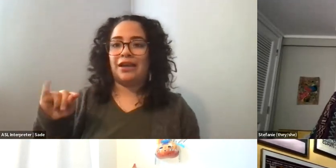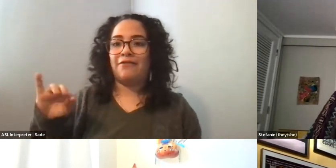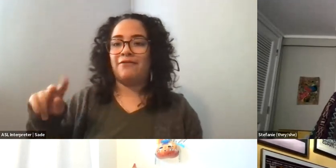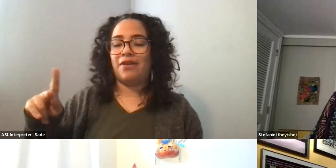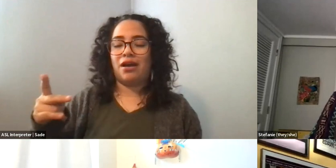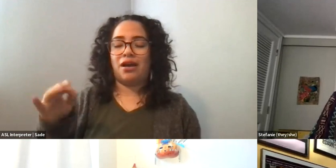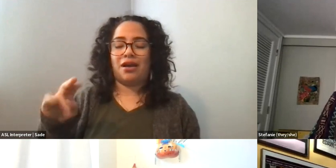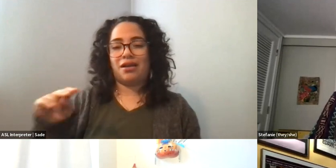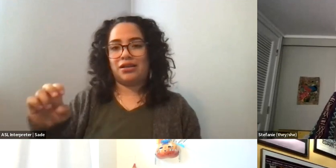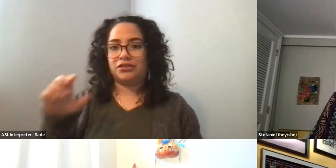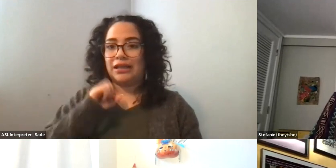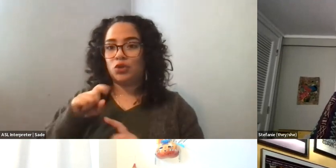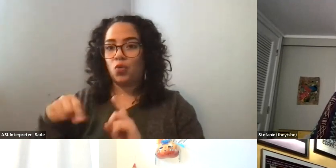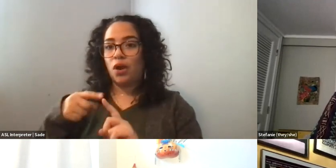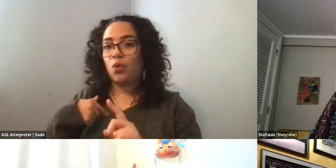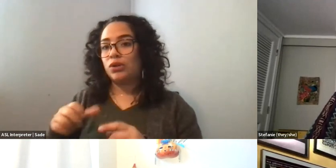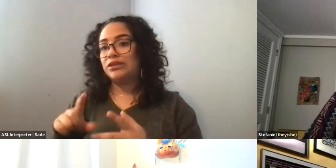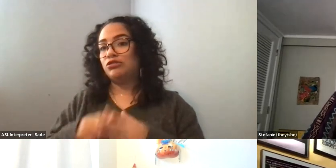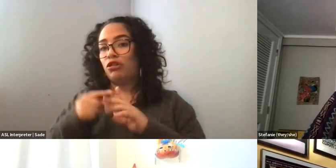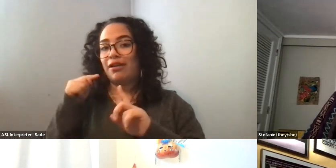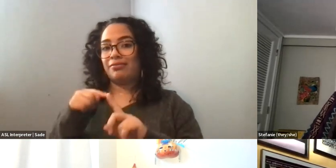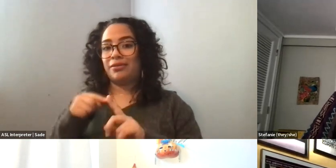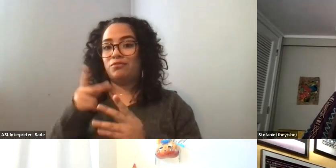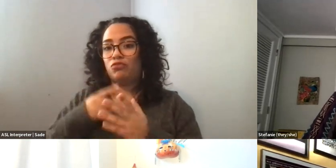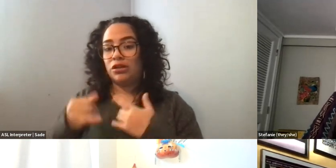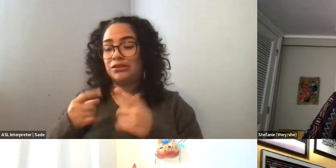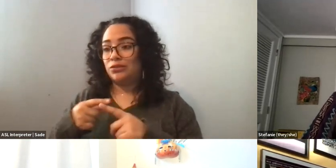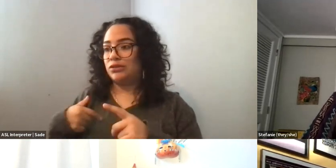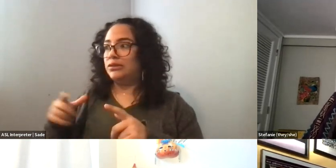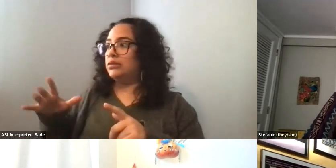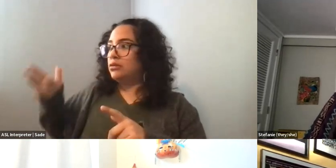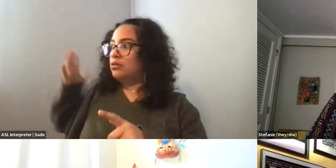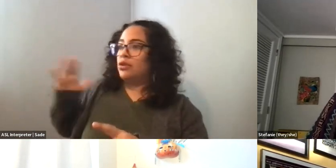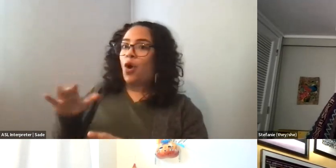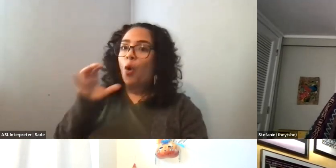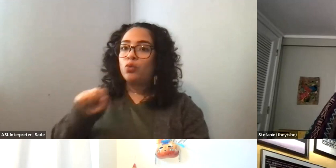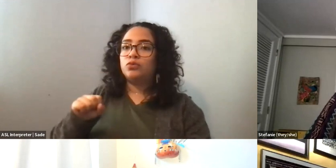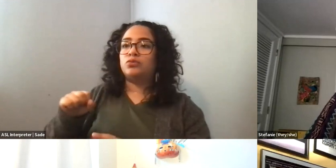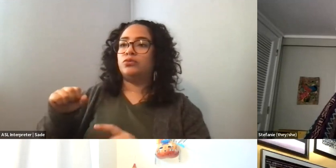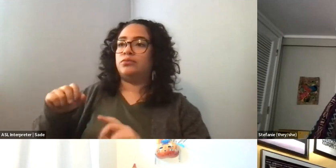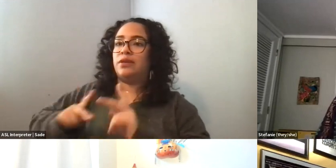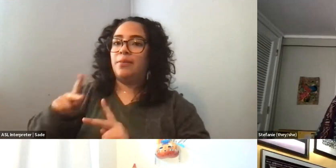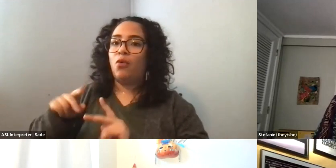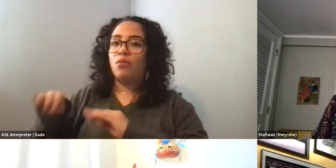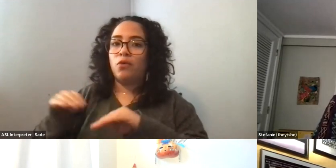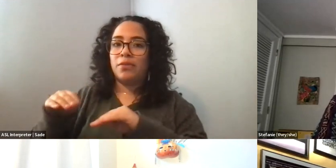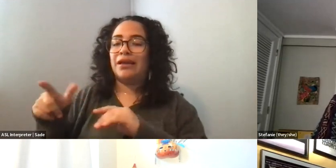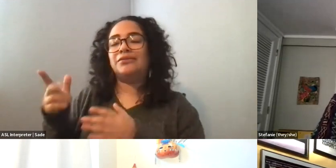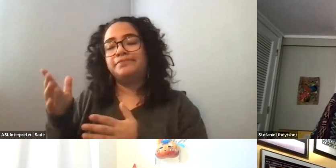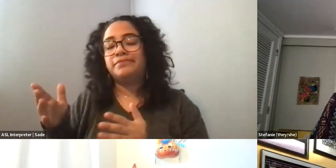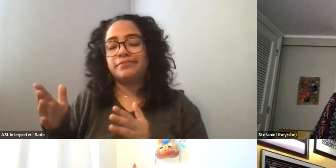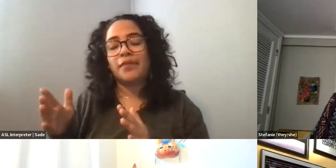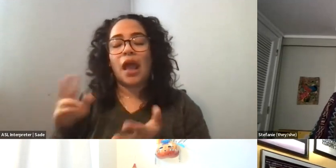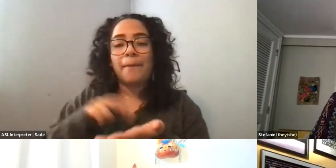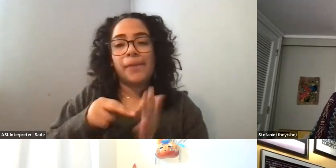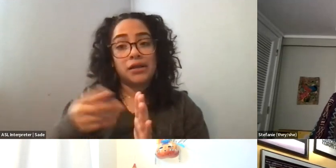Icarus Project. And like, there was this older movement of people who, you know, in some ways, I mean, it's a historical